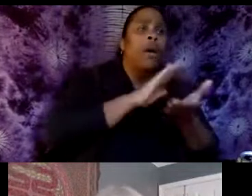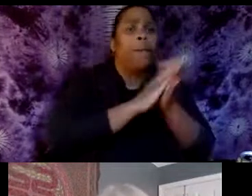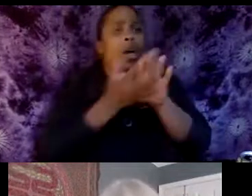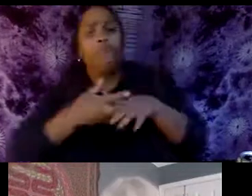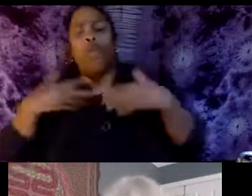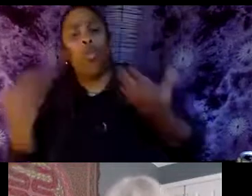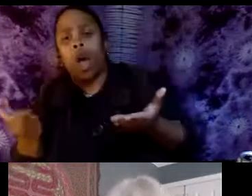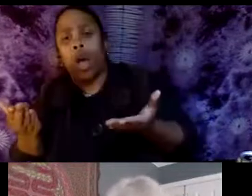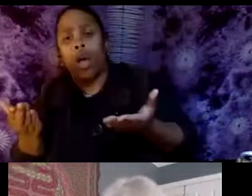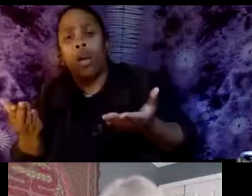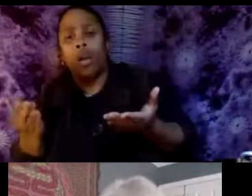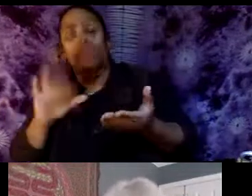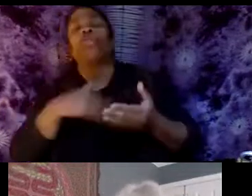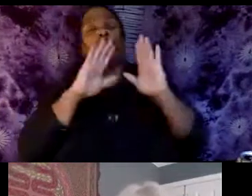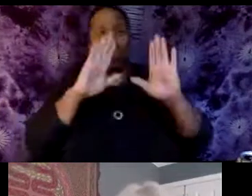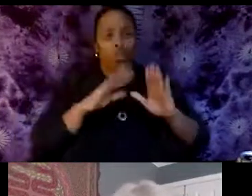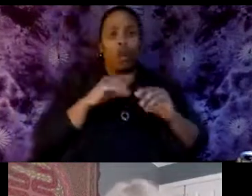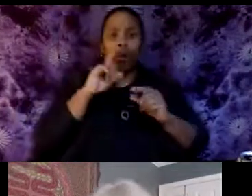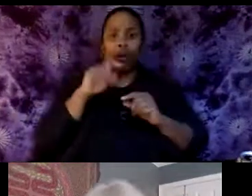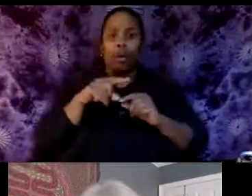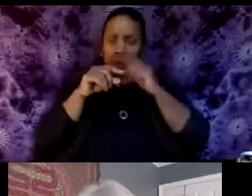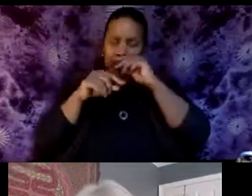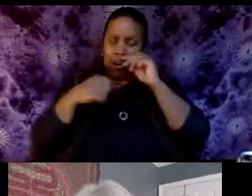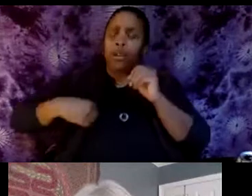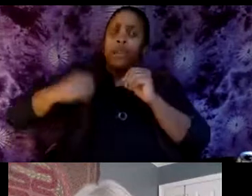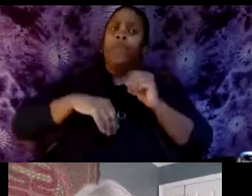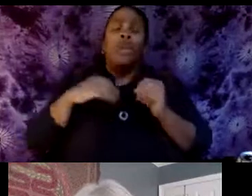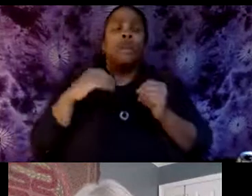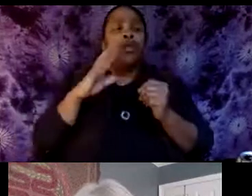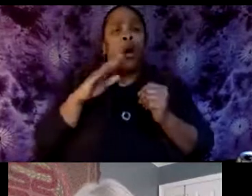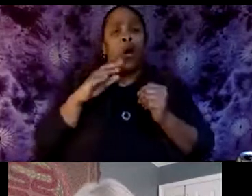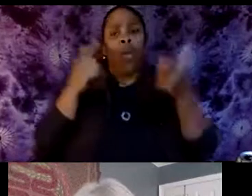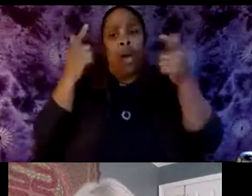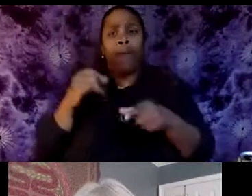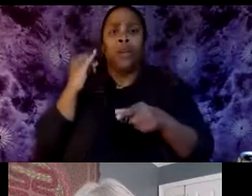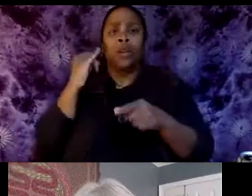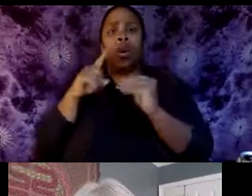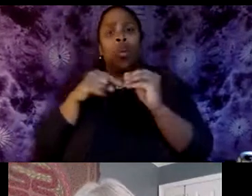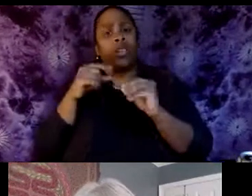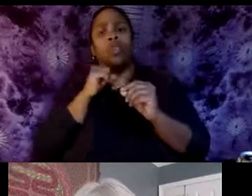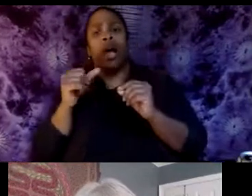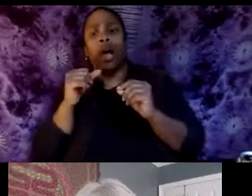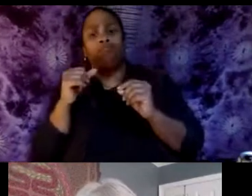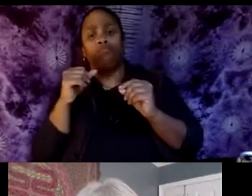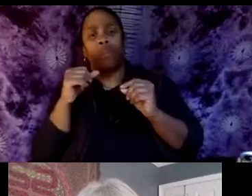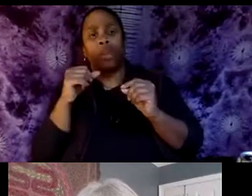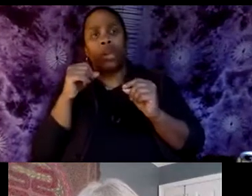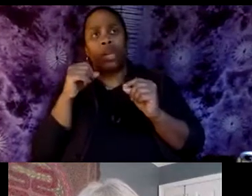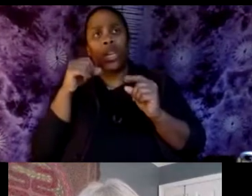It's basically, what happens is when you're not triggered anymore, you just kind of look at it and go,